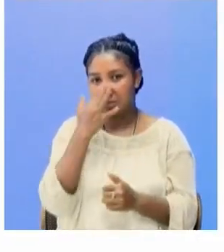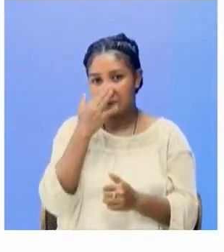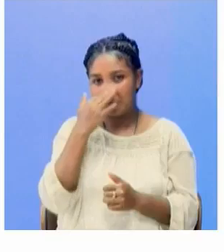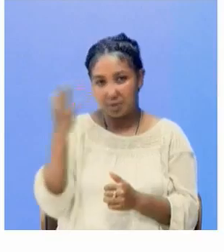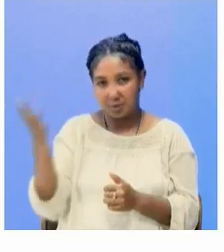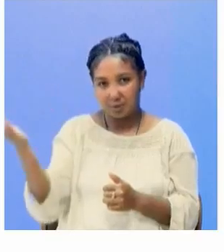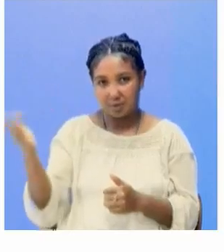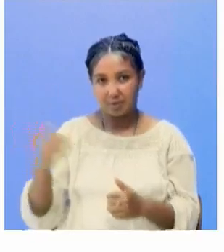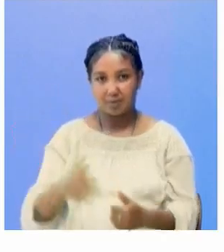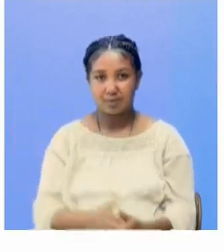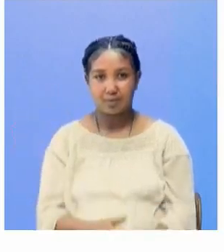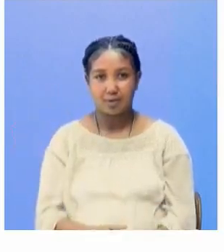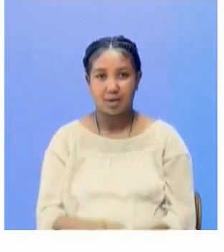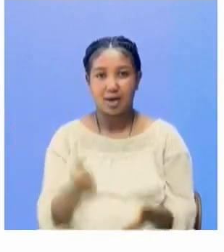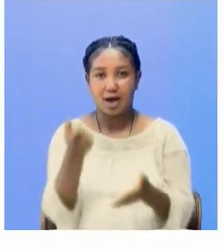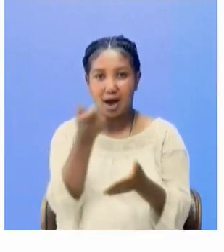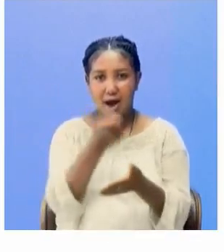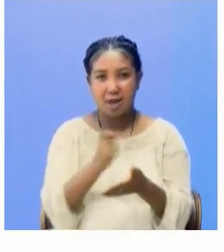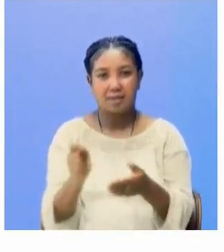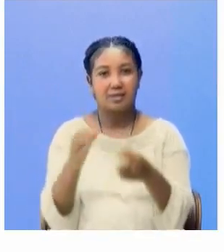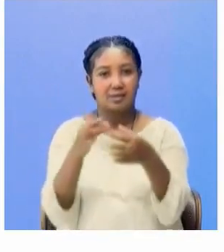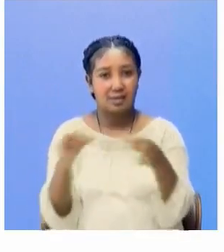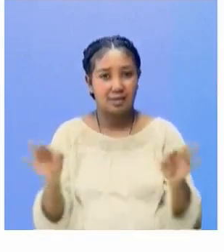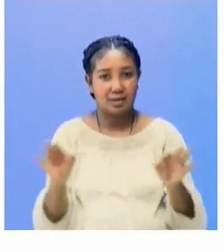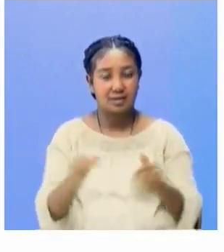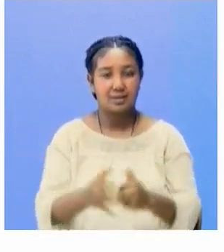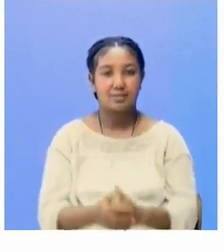with writing sentence.